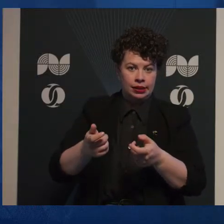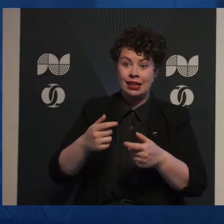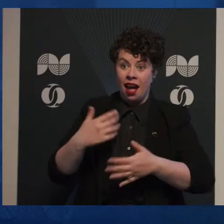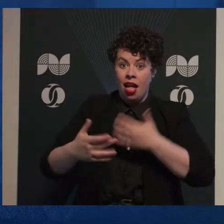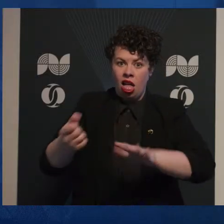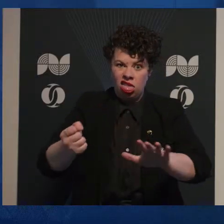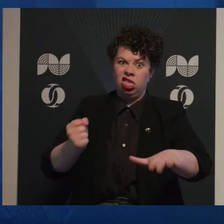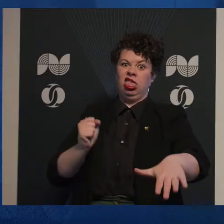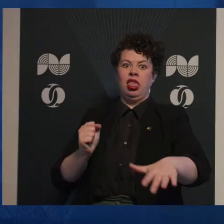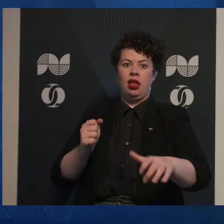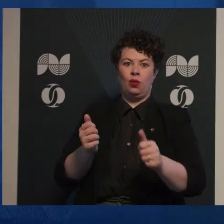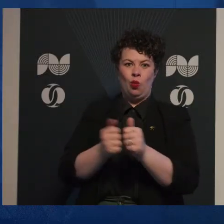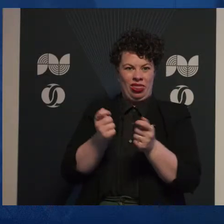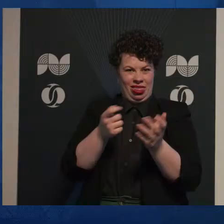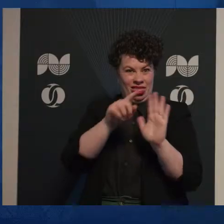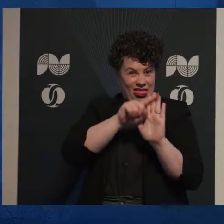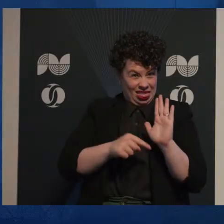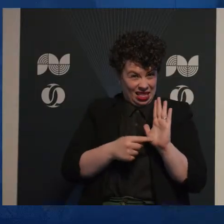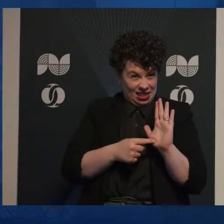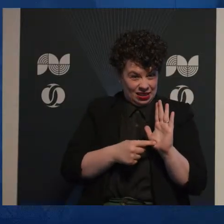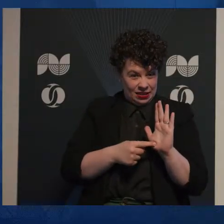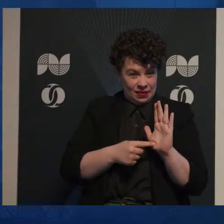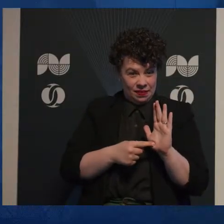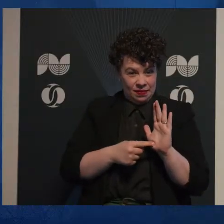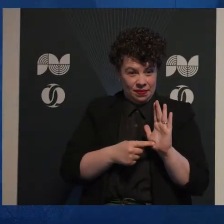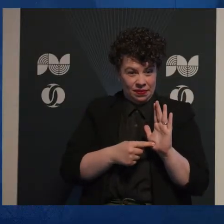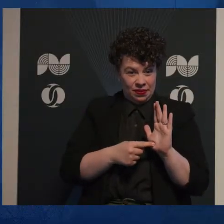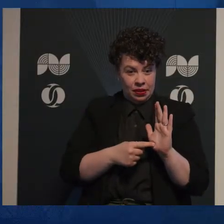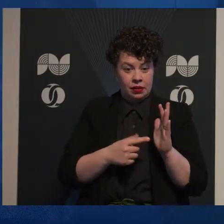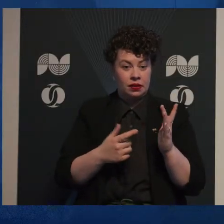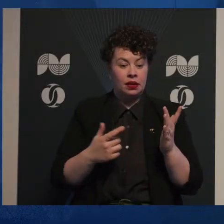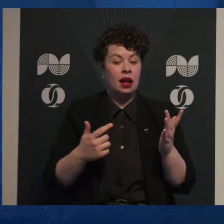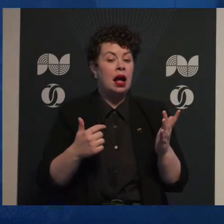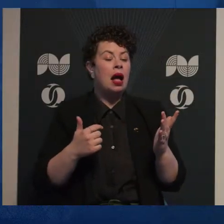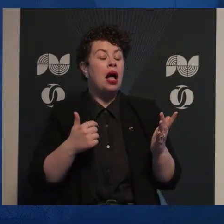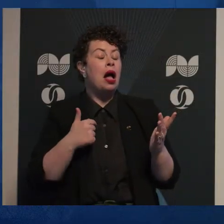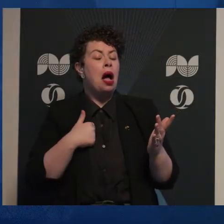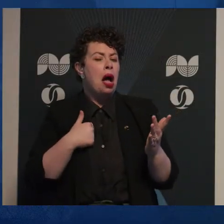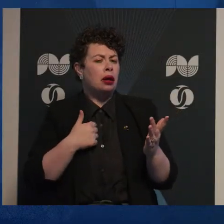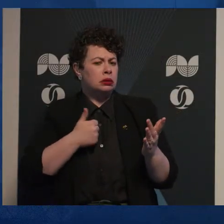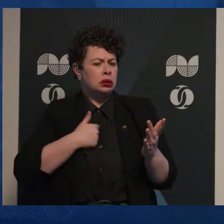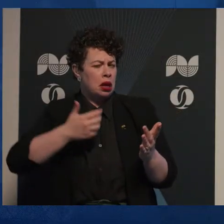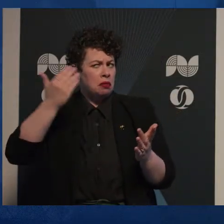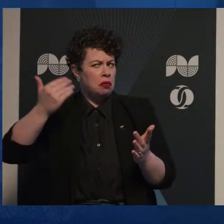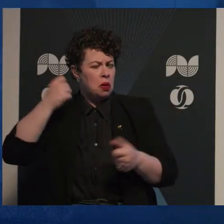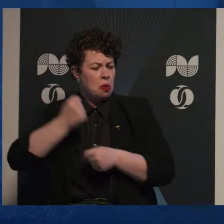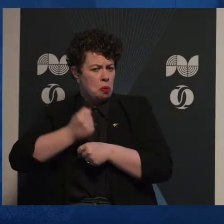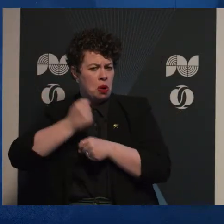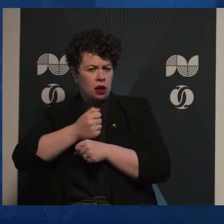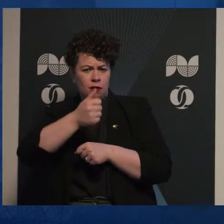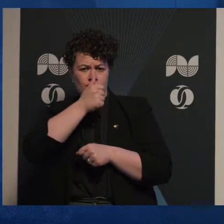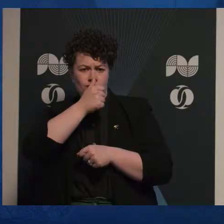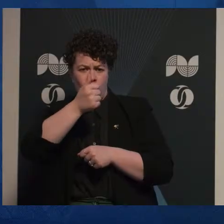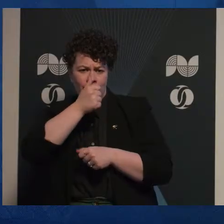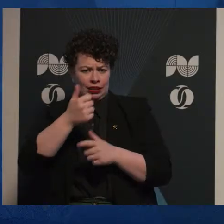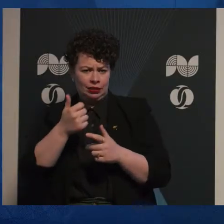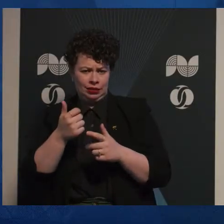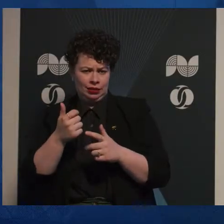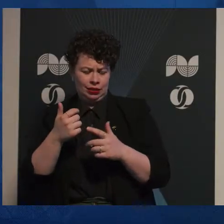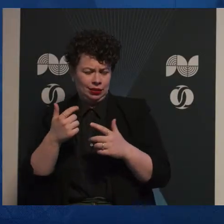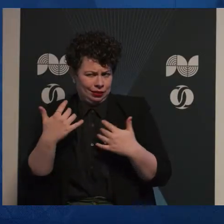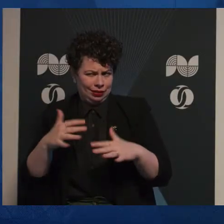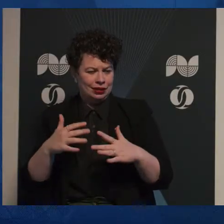that? I have private sector experience, and I know the private sector moves like a gazelle, very,